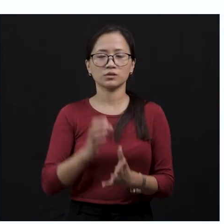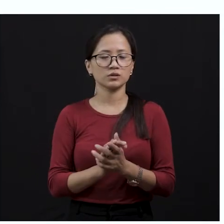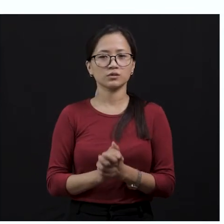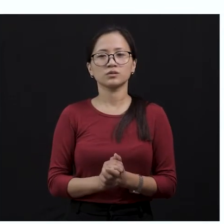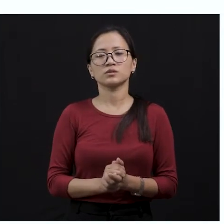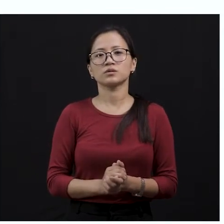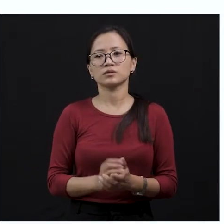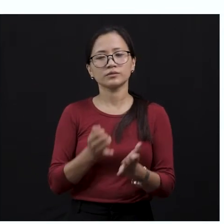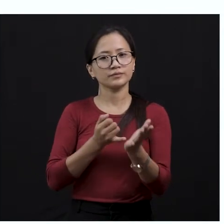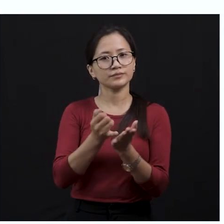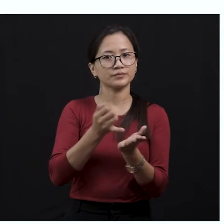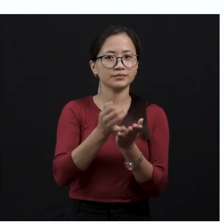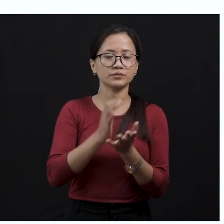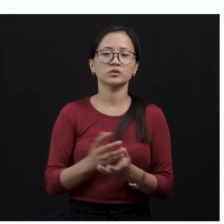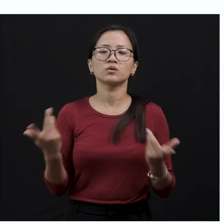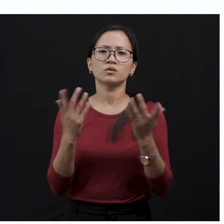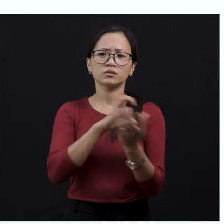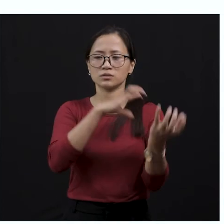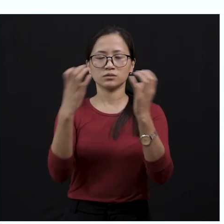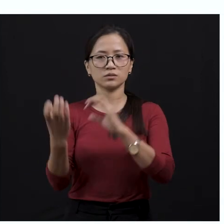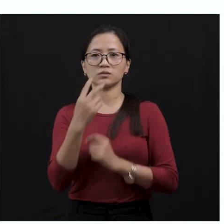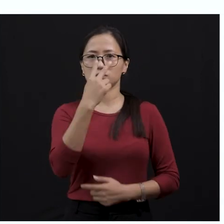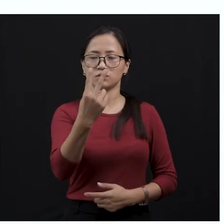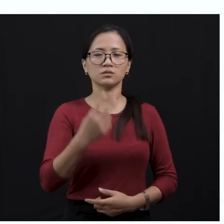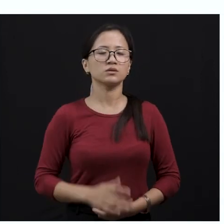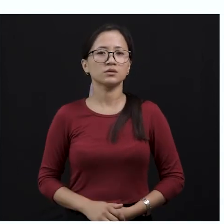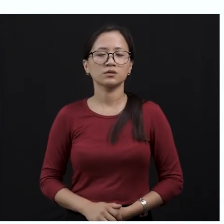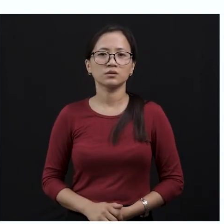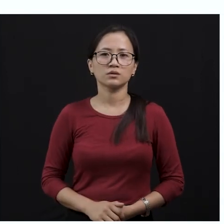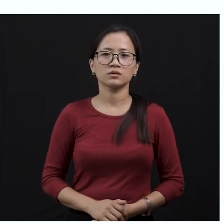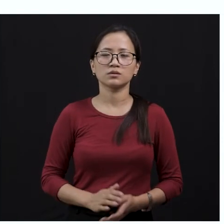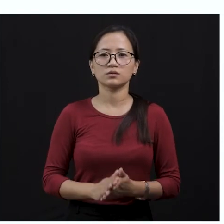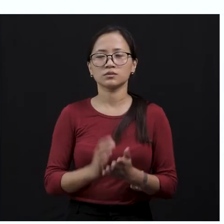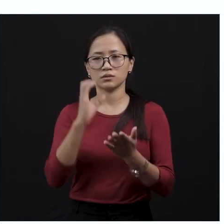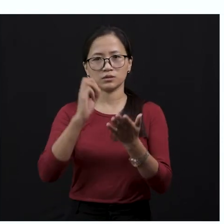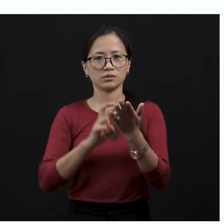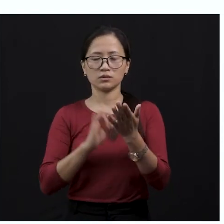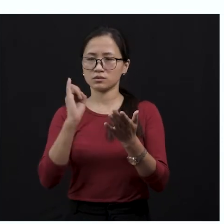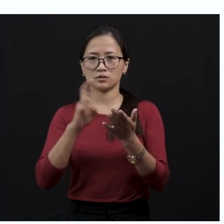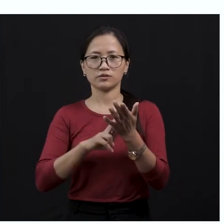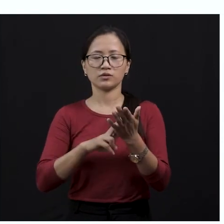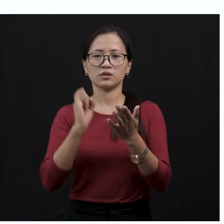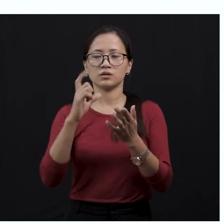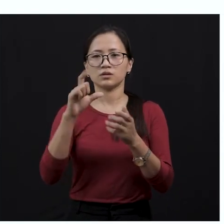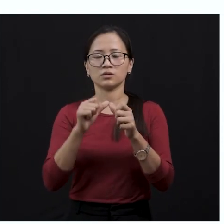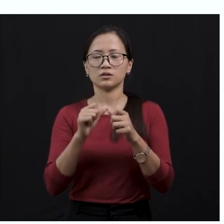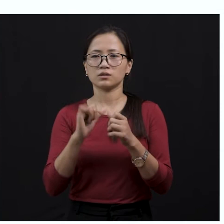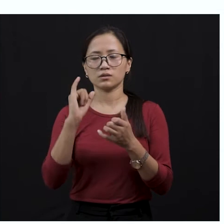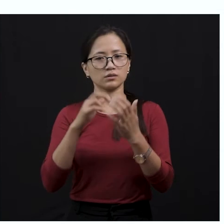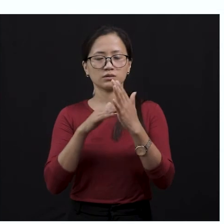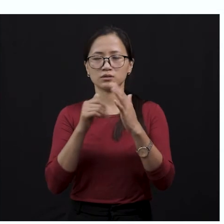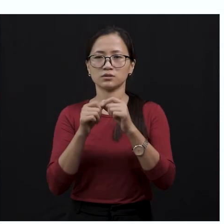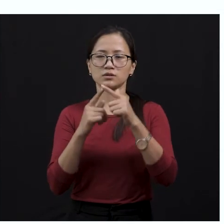in a field, right? So what are the changes that you see? It is the civilization, okay? It is the evolution